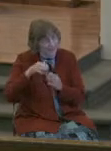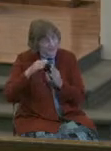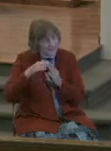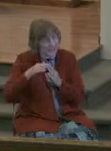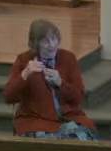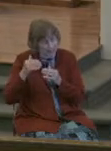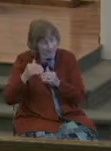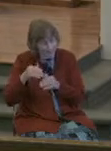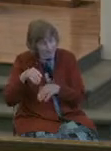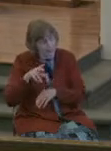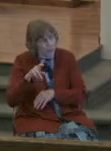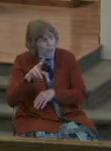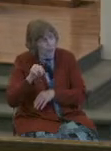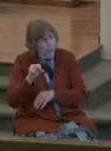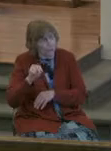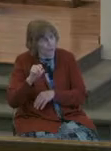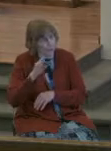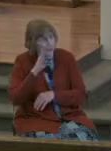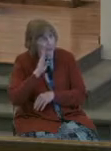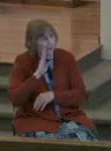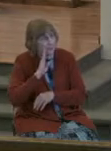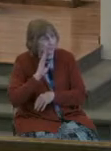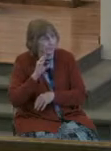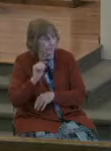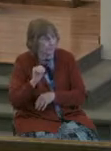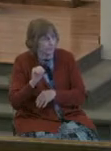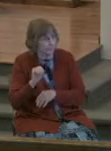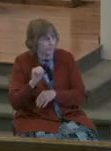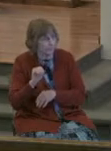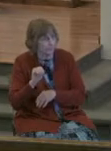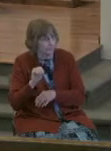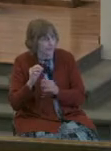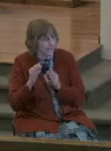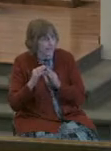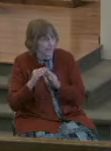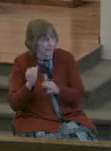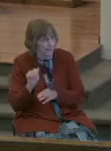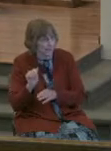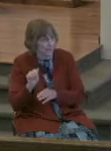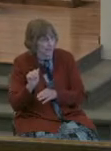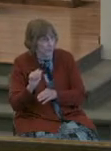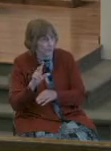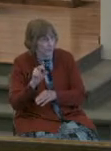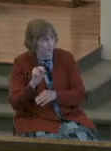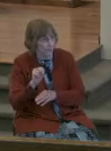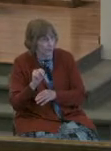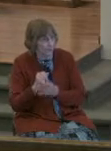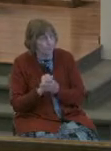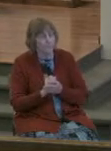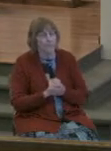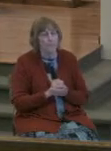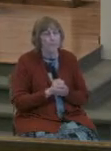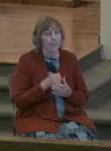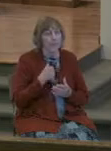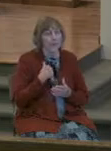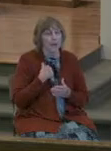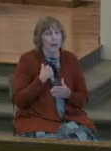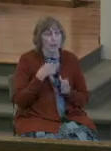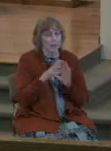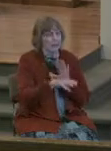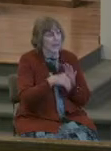are 30 breweries, just in the city limits. Now, I was at the Outer Banks with my wife's side of the